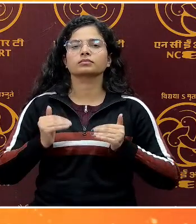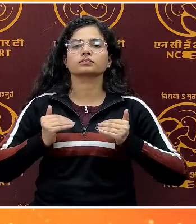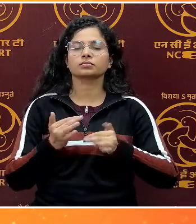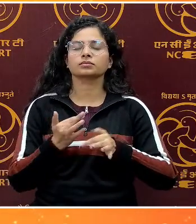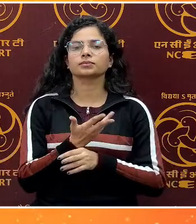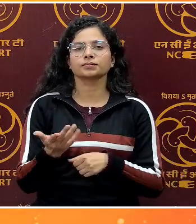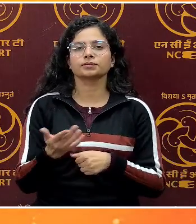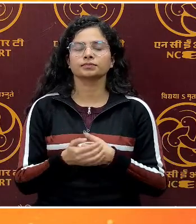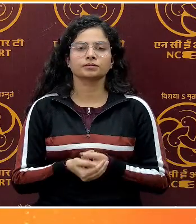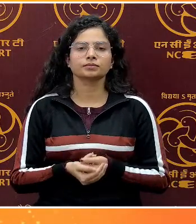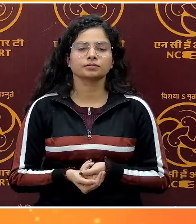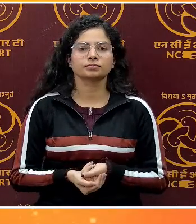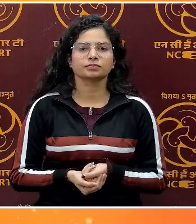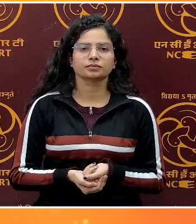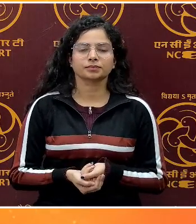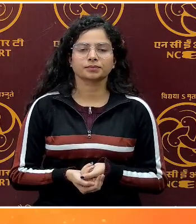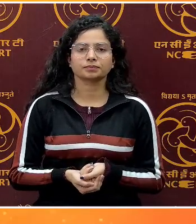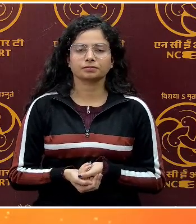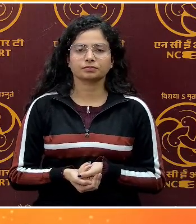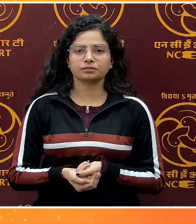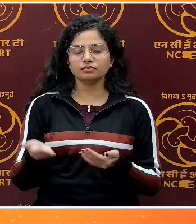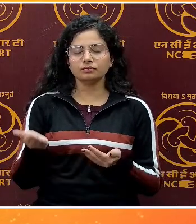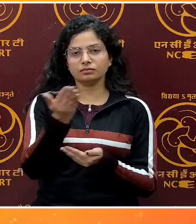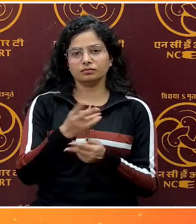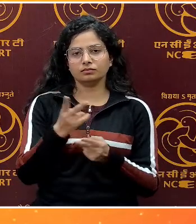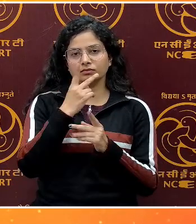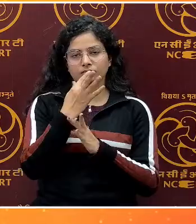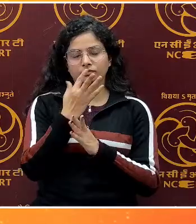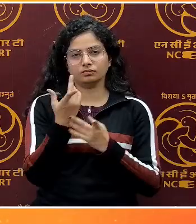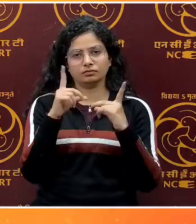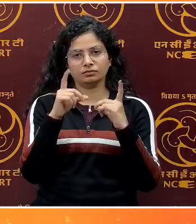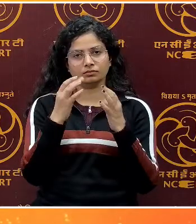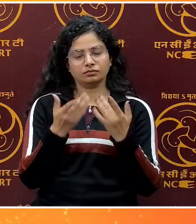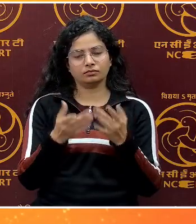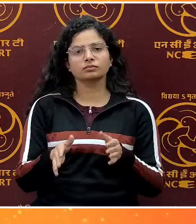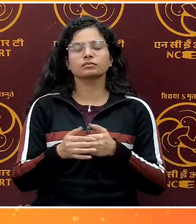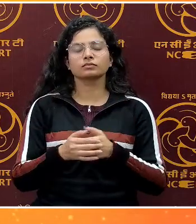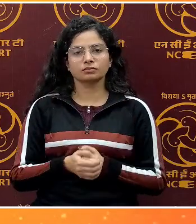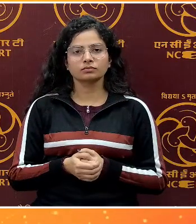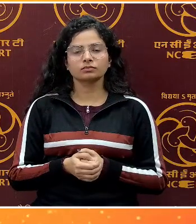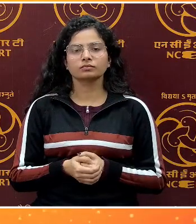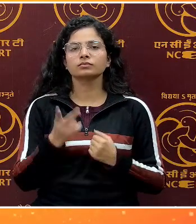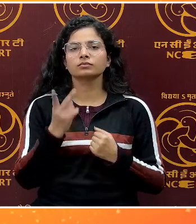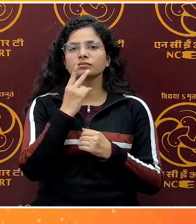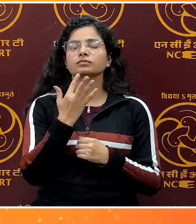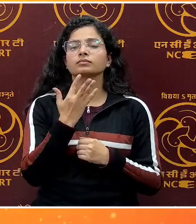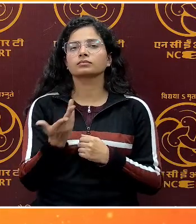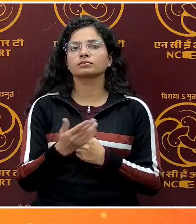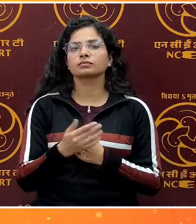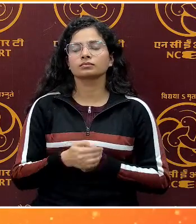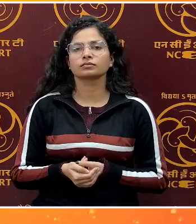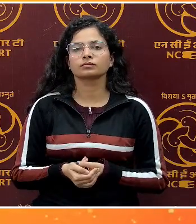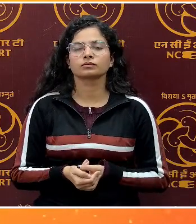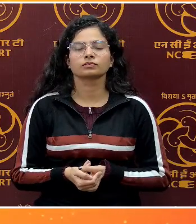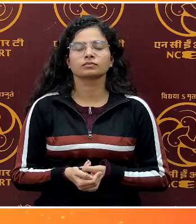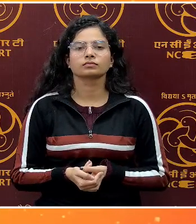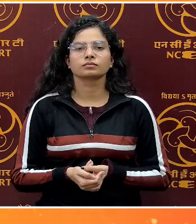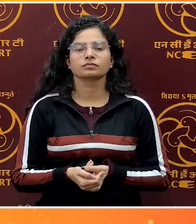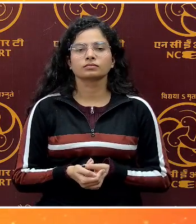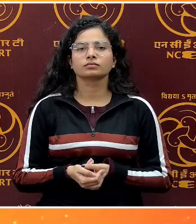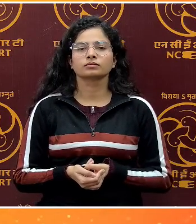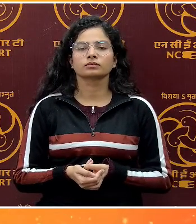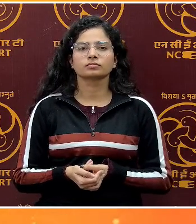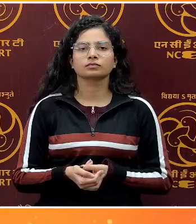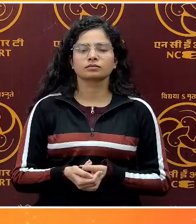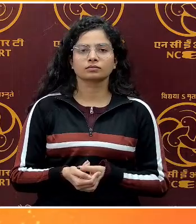have, okay, so you have seen your image. Yes. How it looked like. Okay. Inside it is.